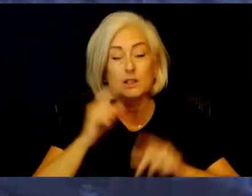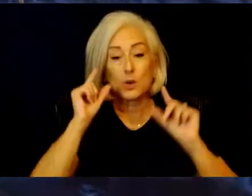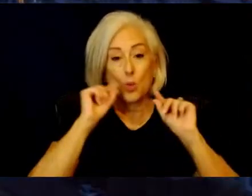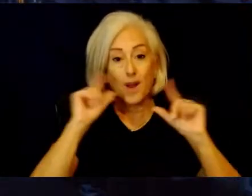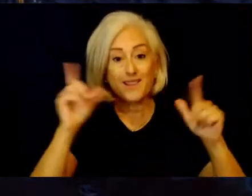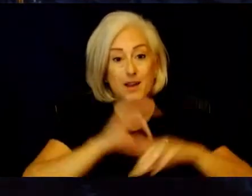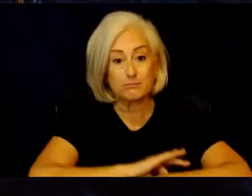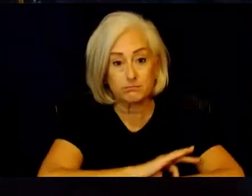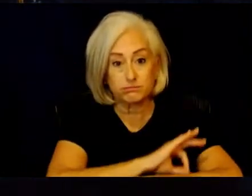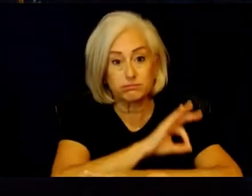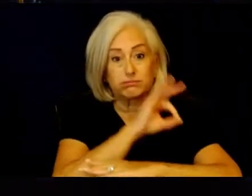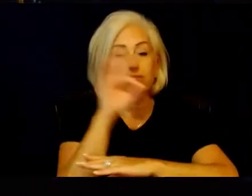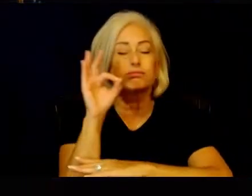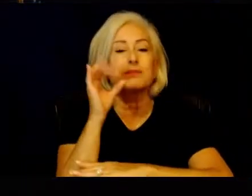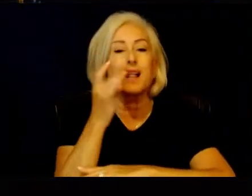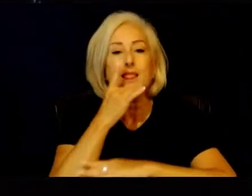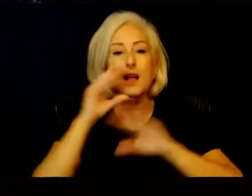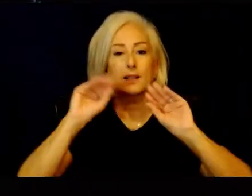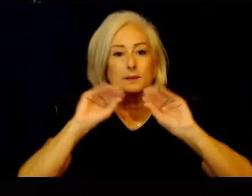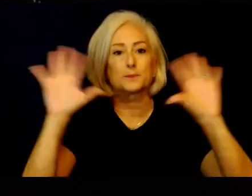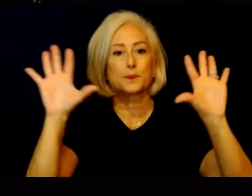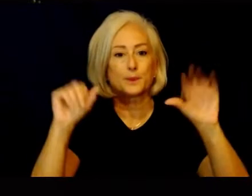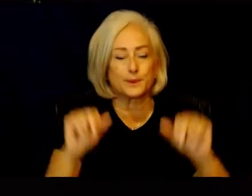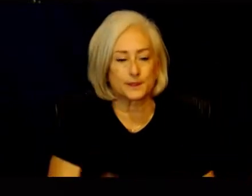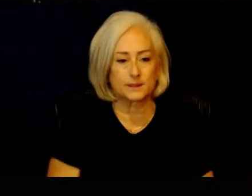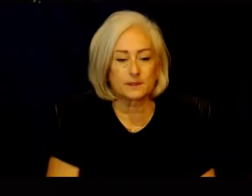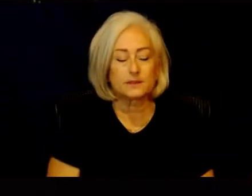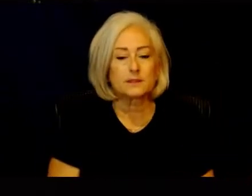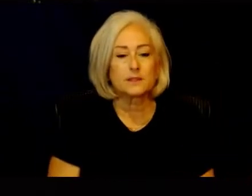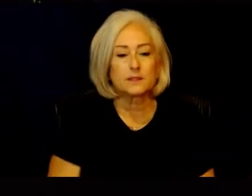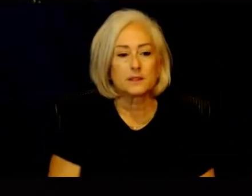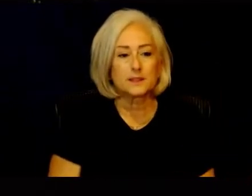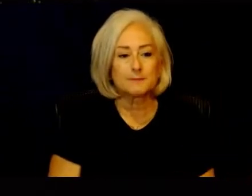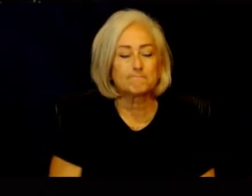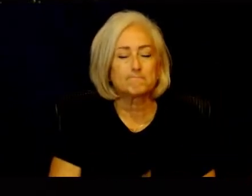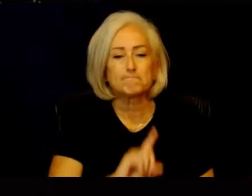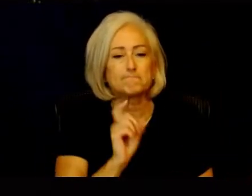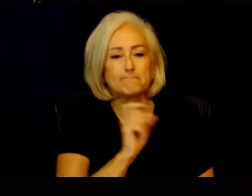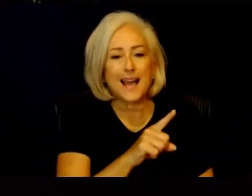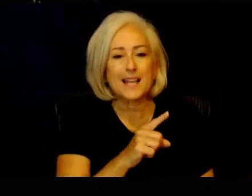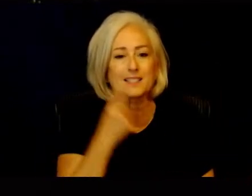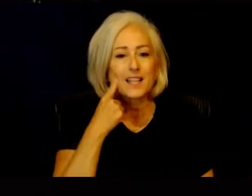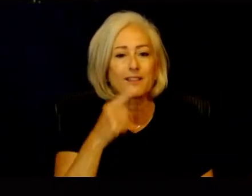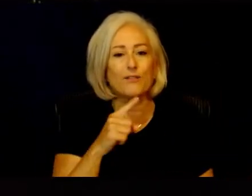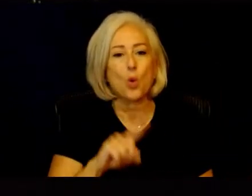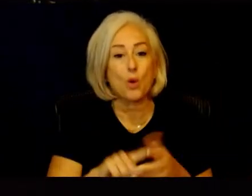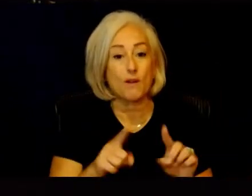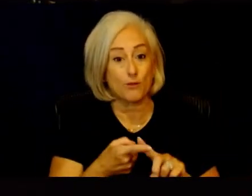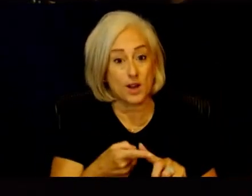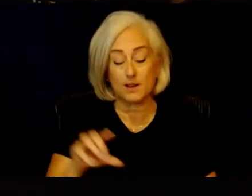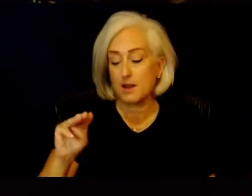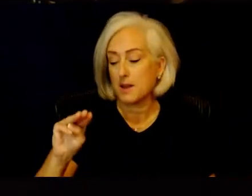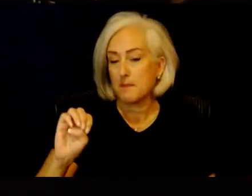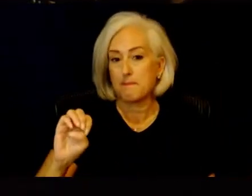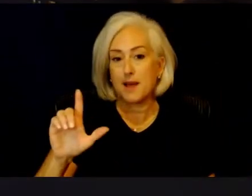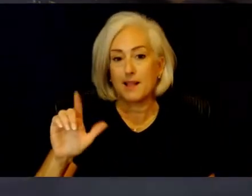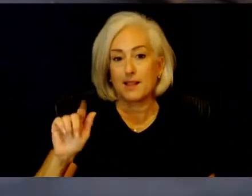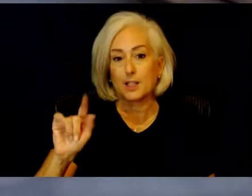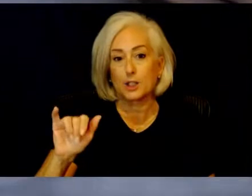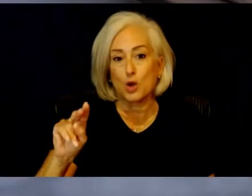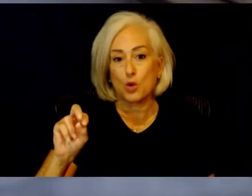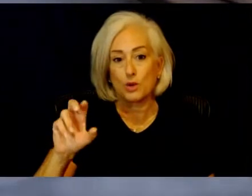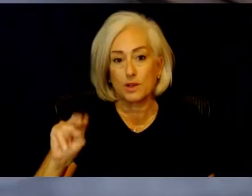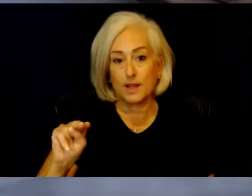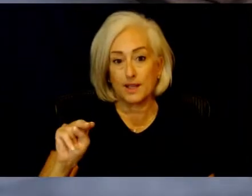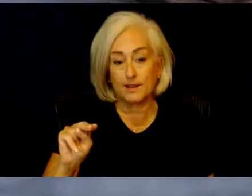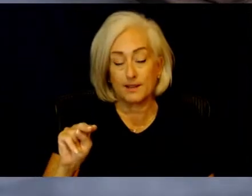well to that. All right, this is an asking for a friend moment. Yeah. Is melatonin okay for kids from time to time? Melatonin is okay for kids.